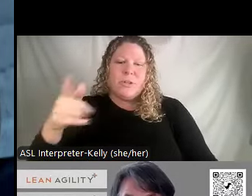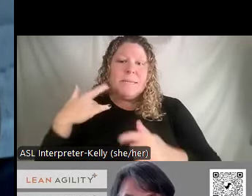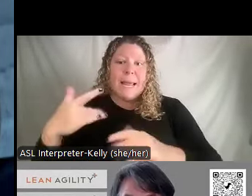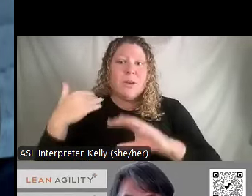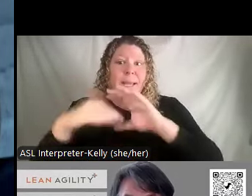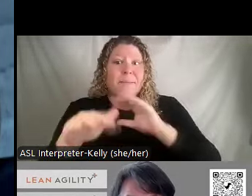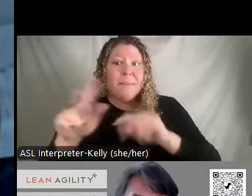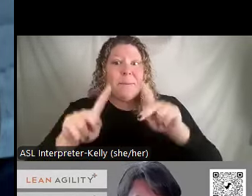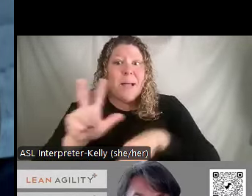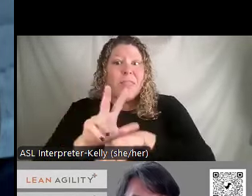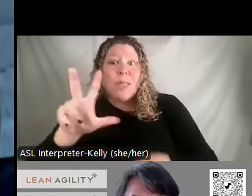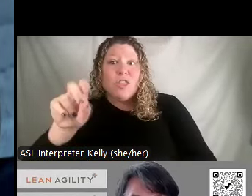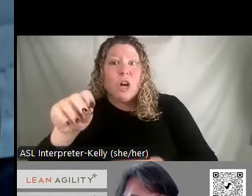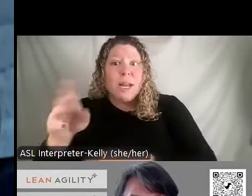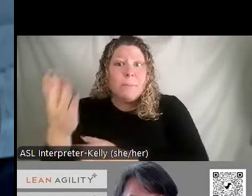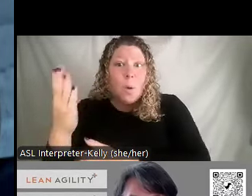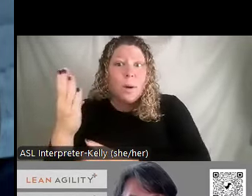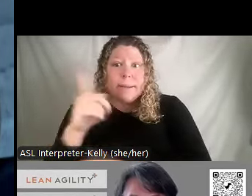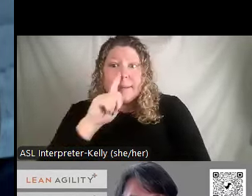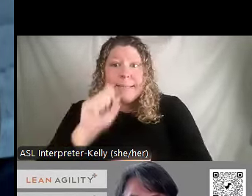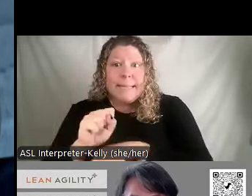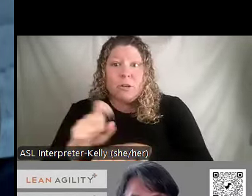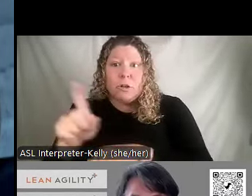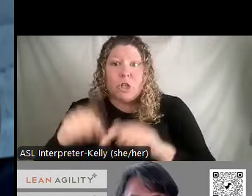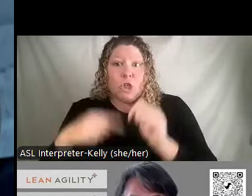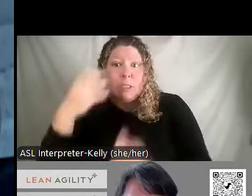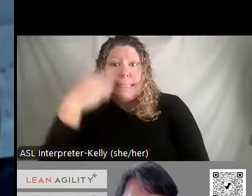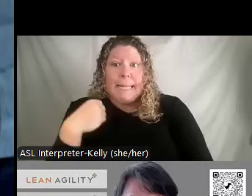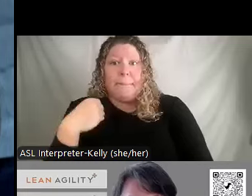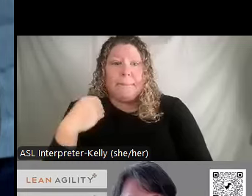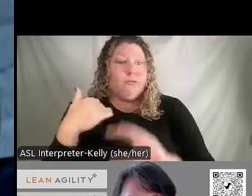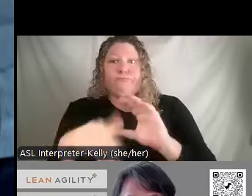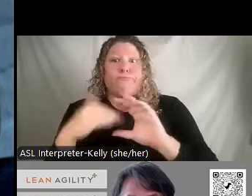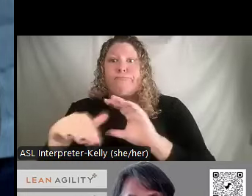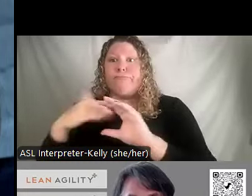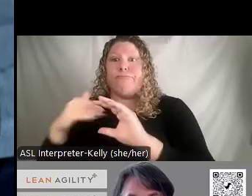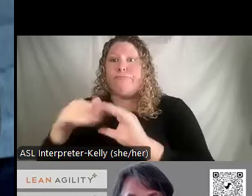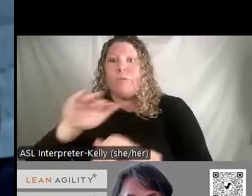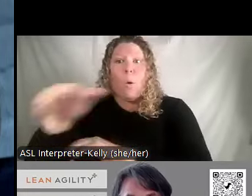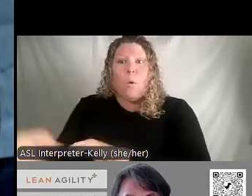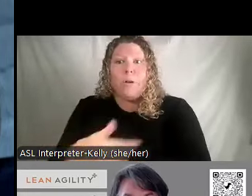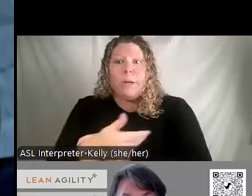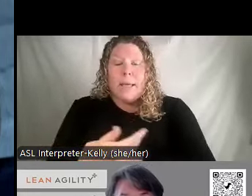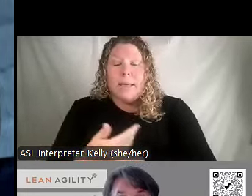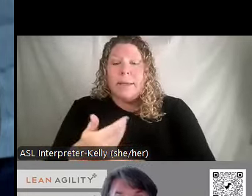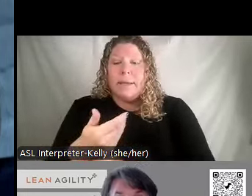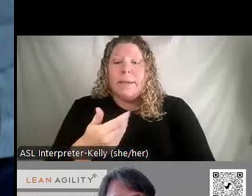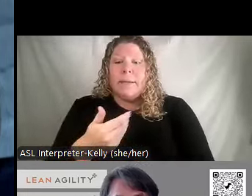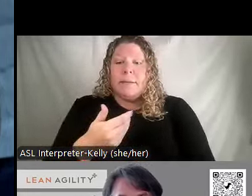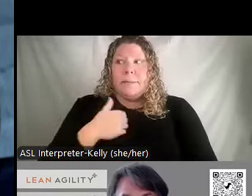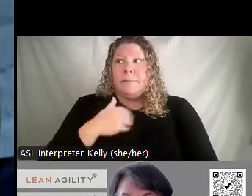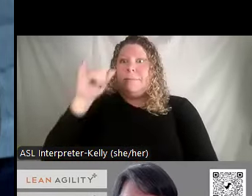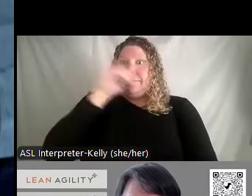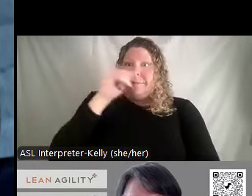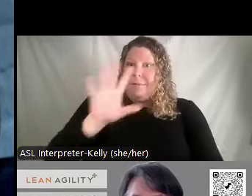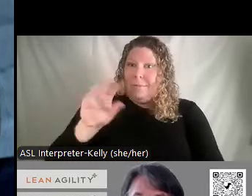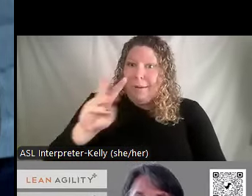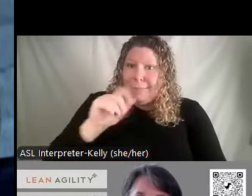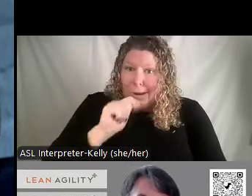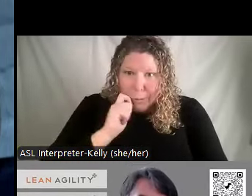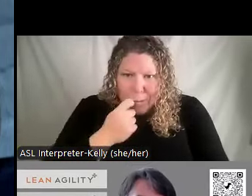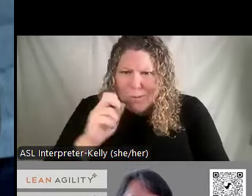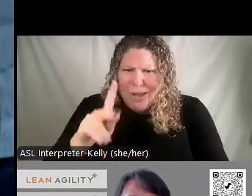3:30 in the morning. She literally couldn't sleep and she'd be sending emails all through the night. And I was like, wow, that's not cool. So what's keeping you